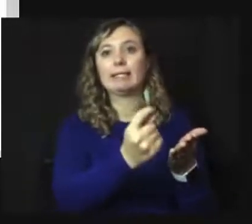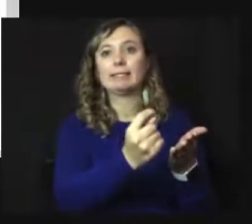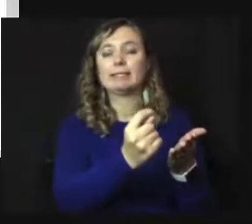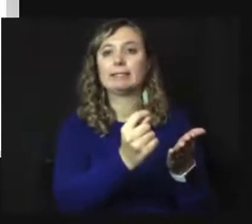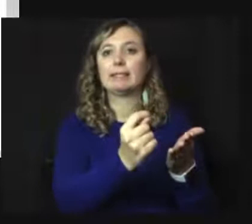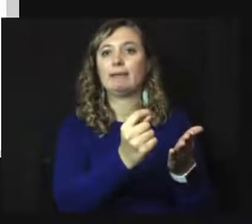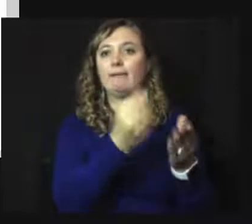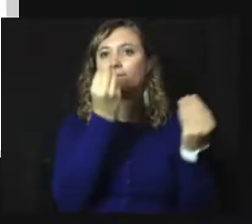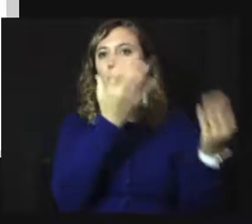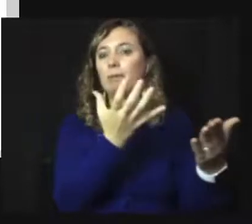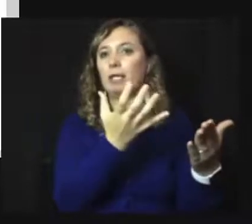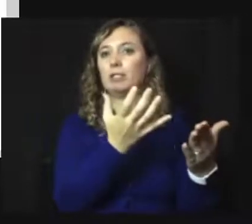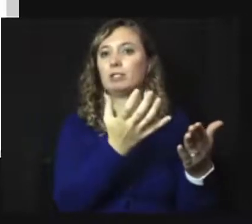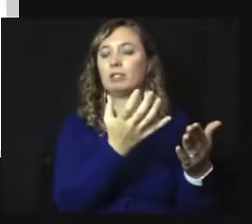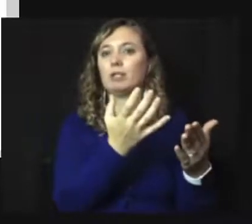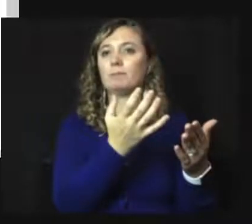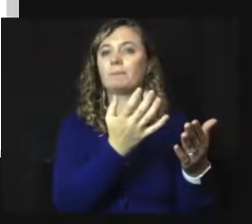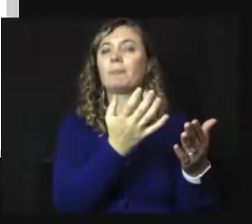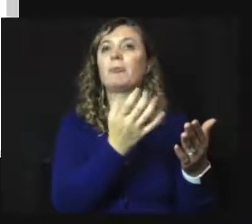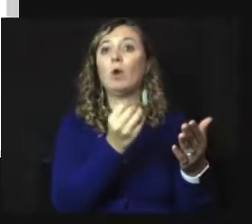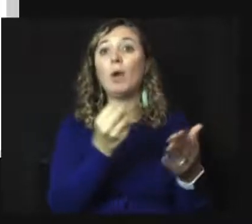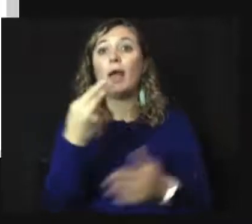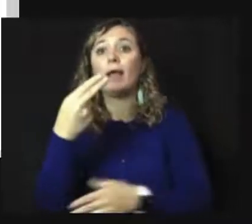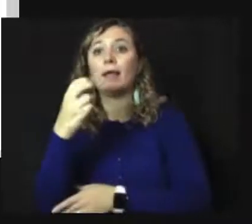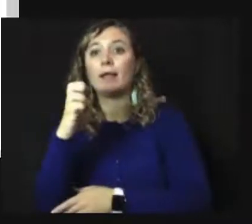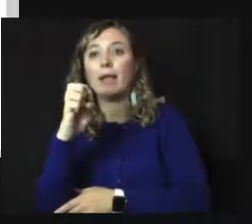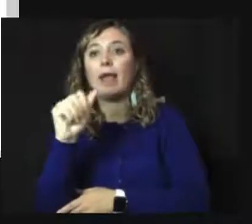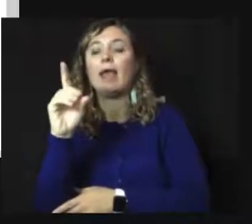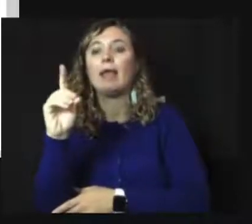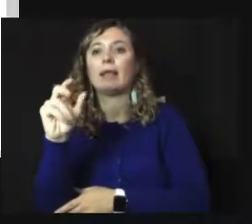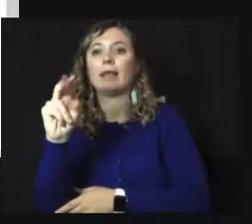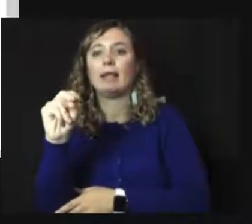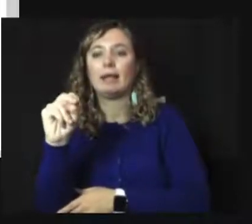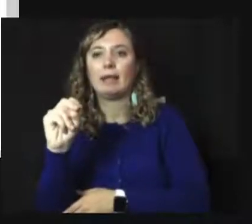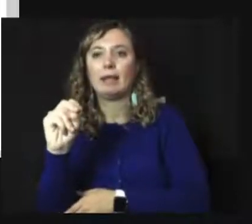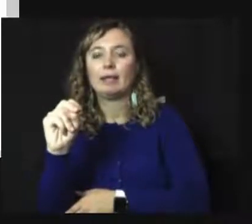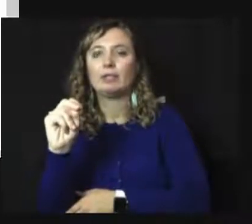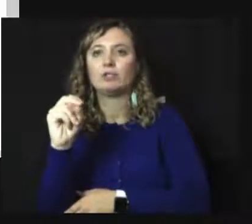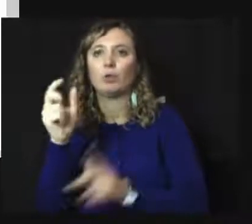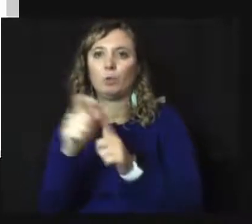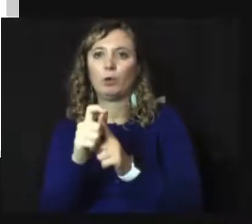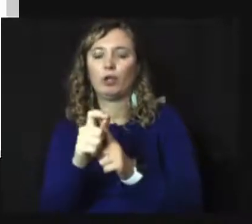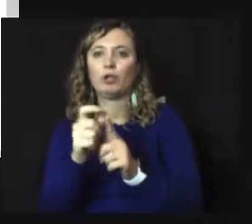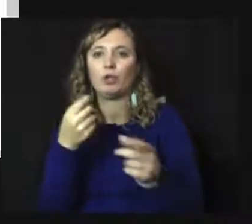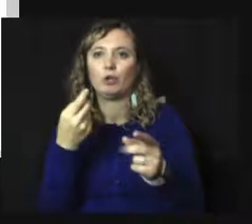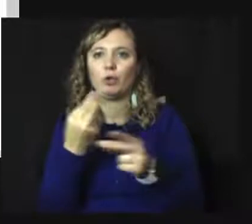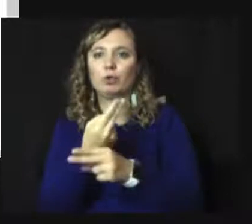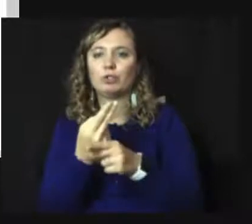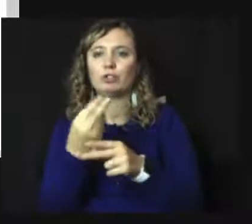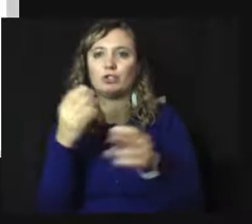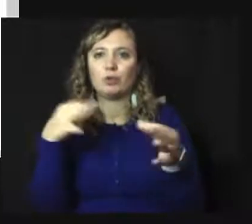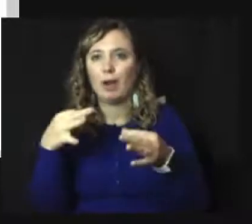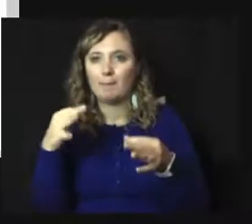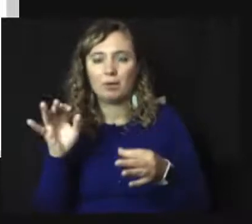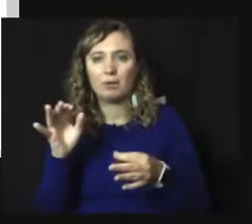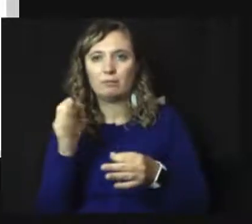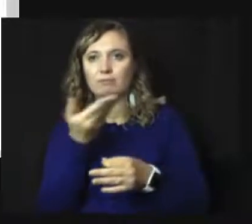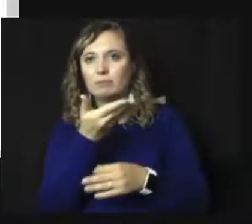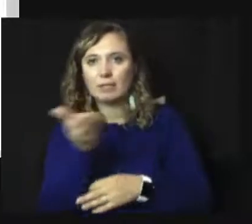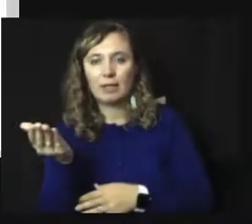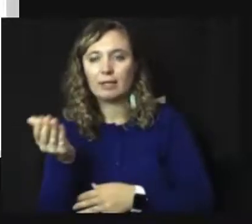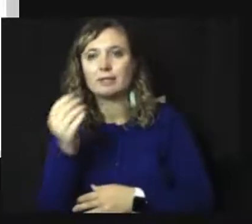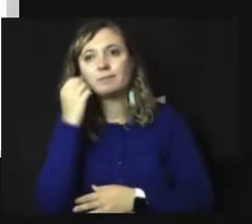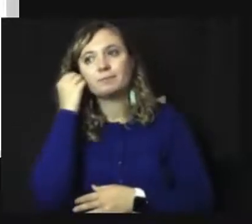information about those stories. And so headcanon is just the word used to sort of describe those things. So I'm trying to think